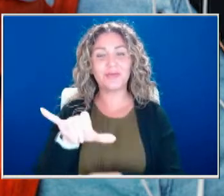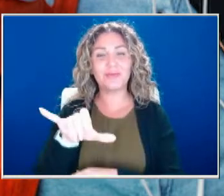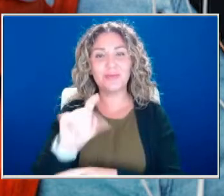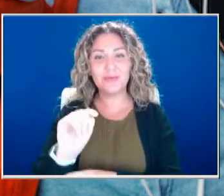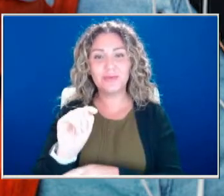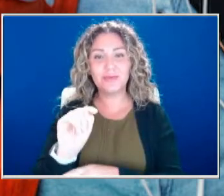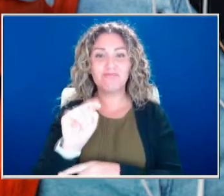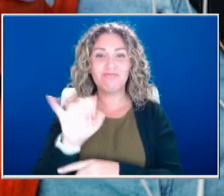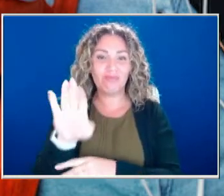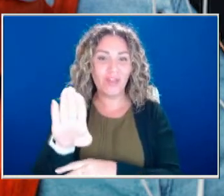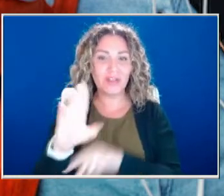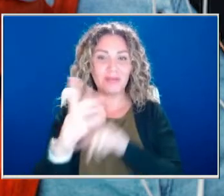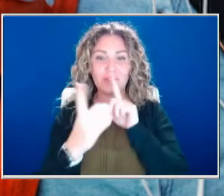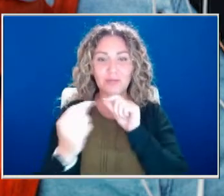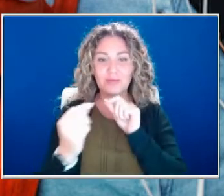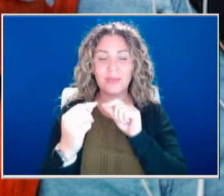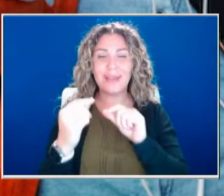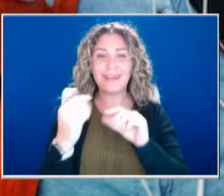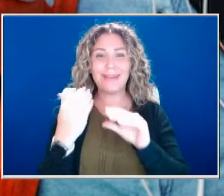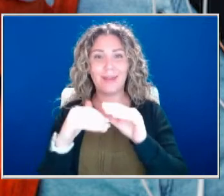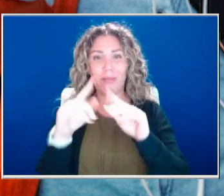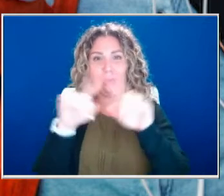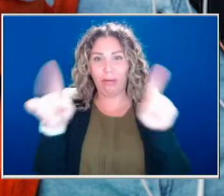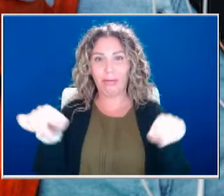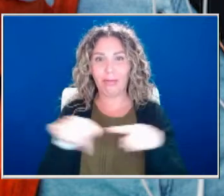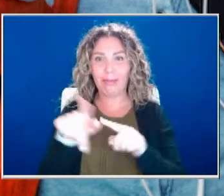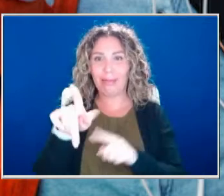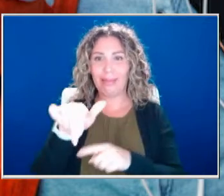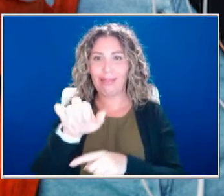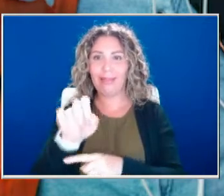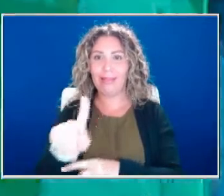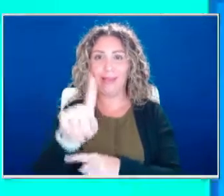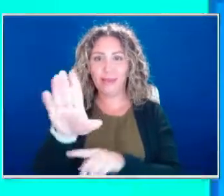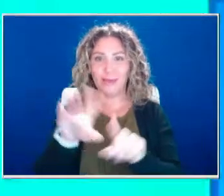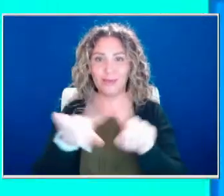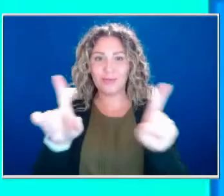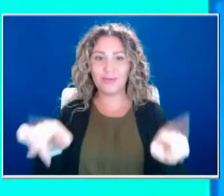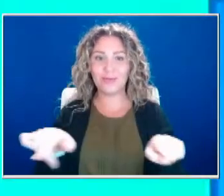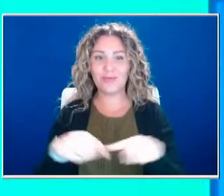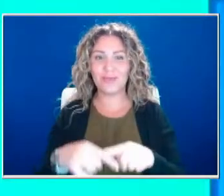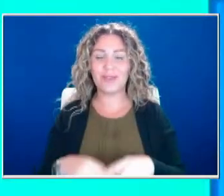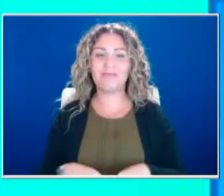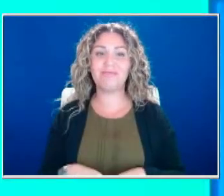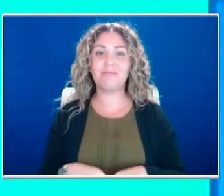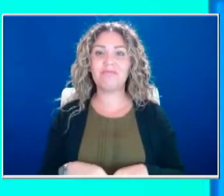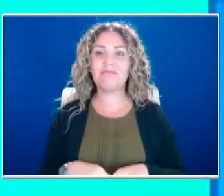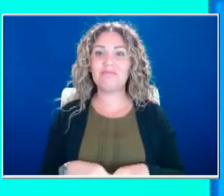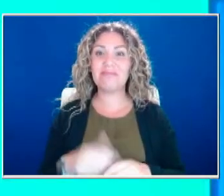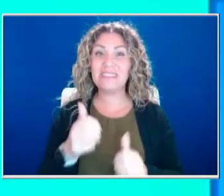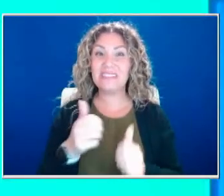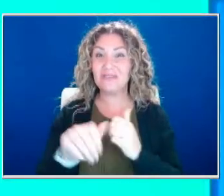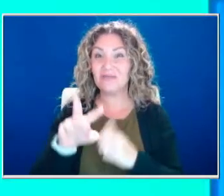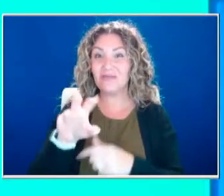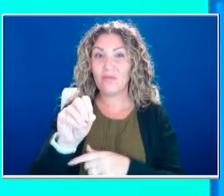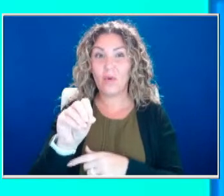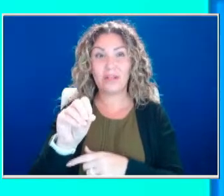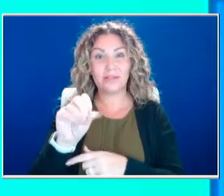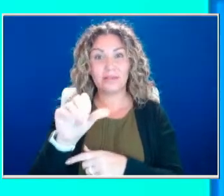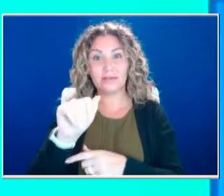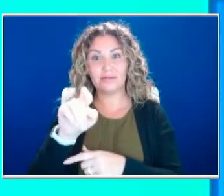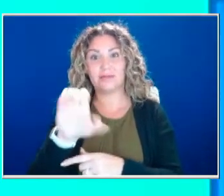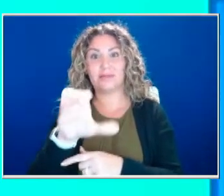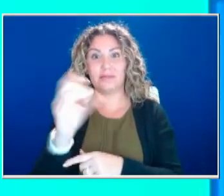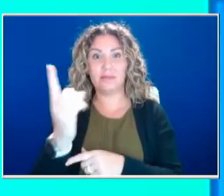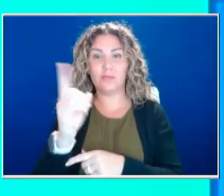email us at the Medical News Network. The links are right there on your screen. Every 40 seconds, someone in the United States has